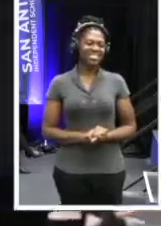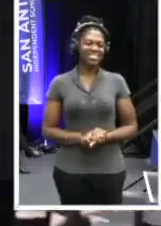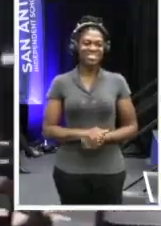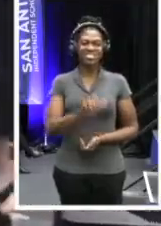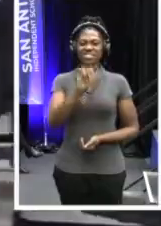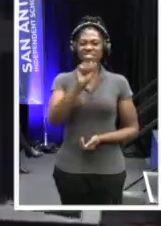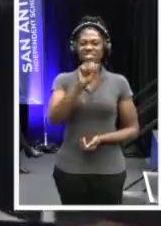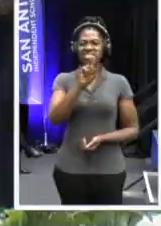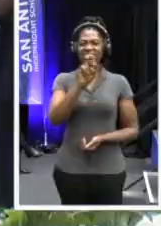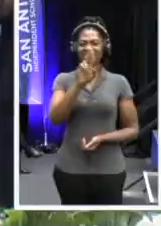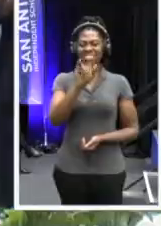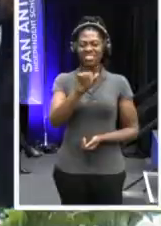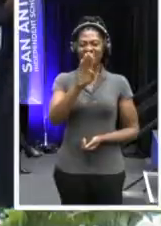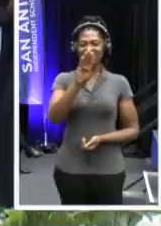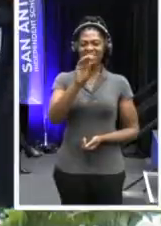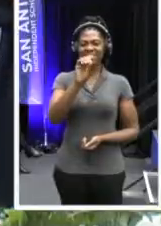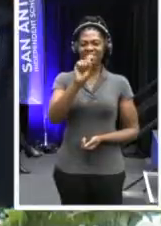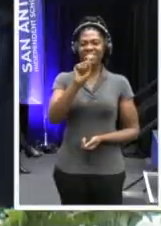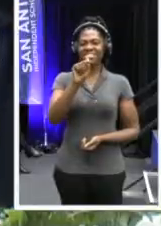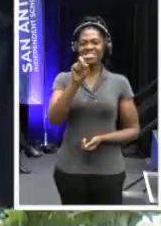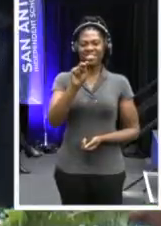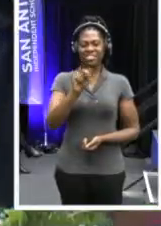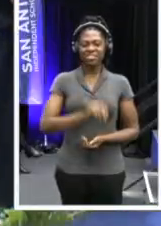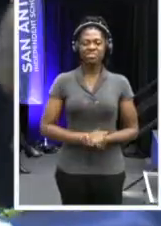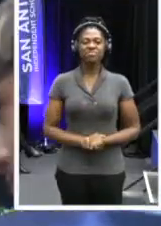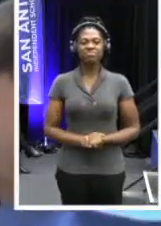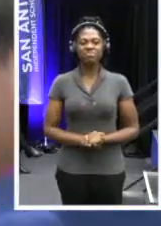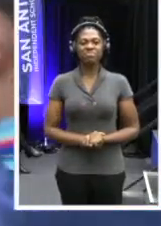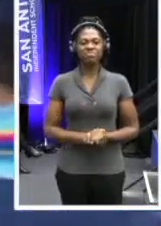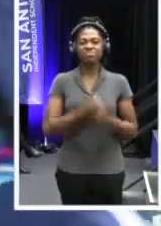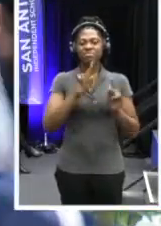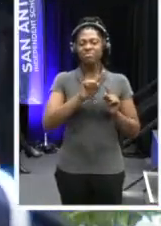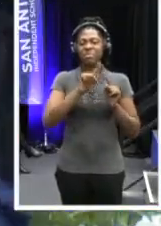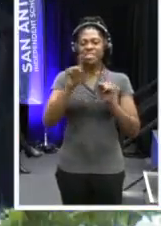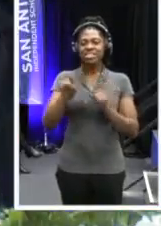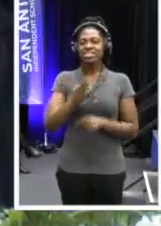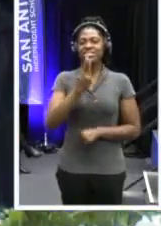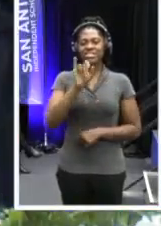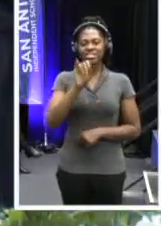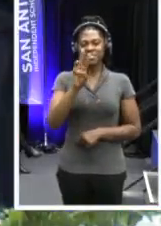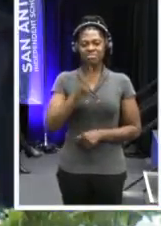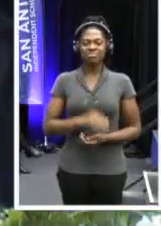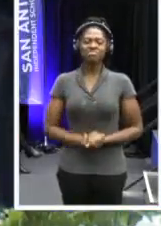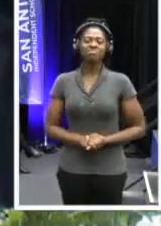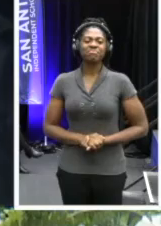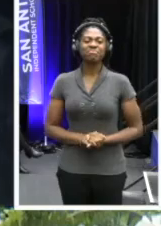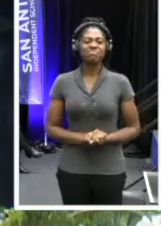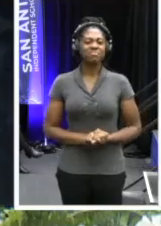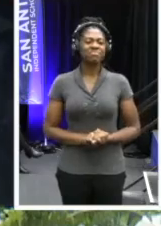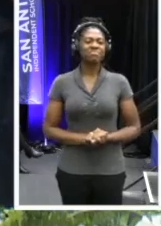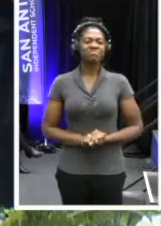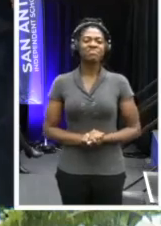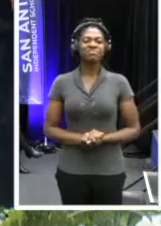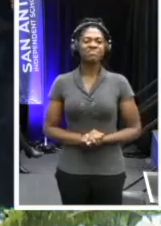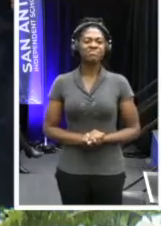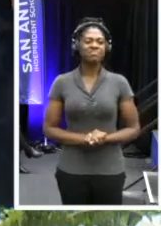Avery Jade Boston will be attending the University of the Incarnate Word.